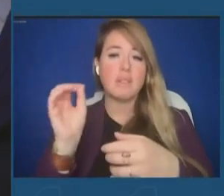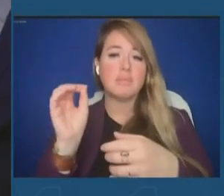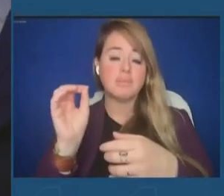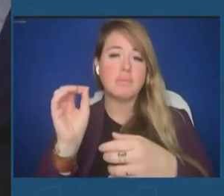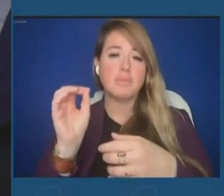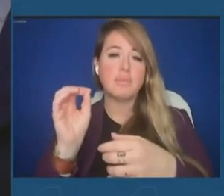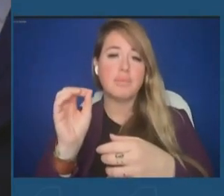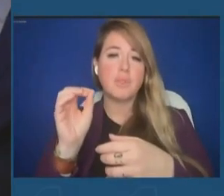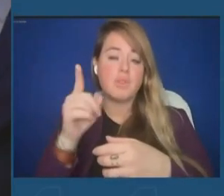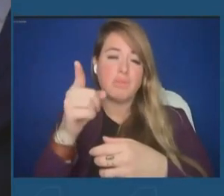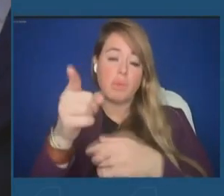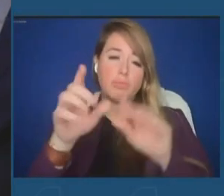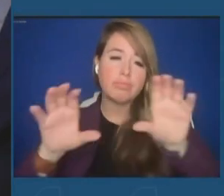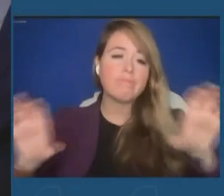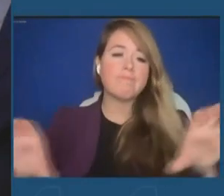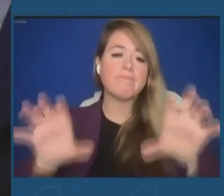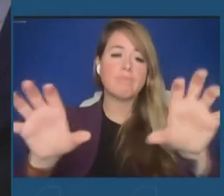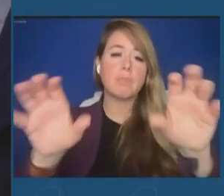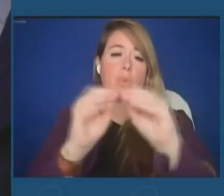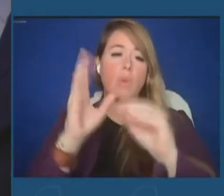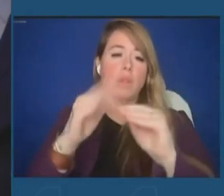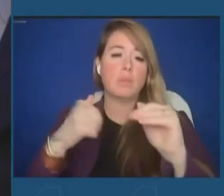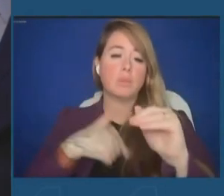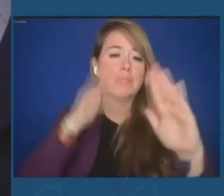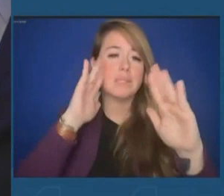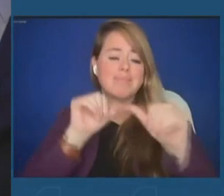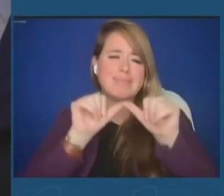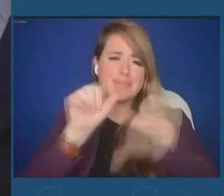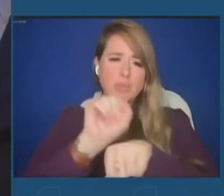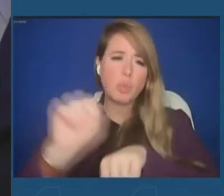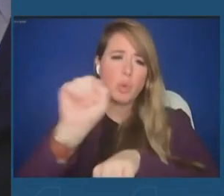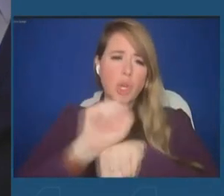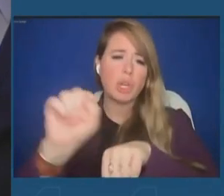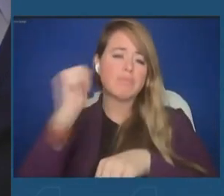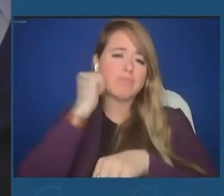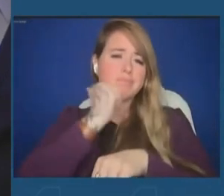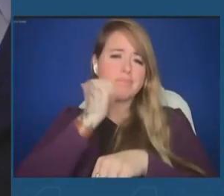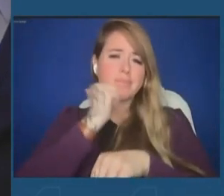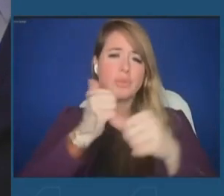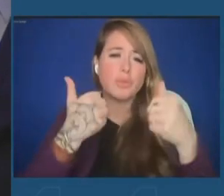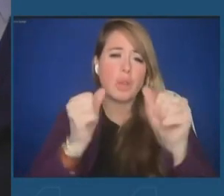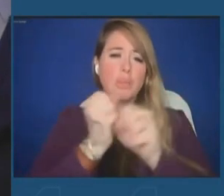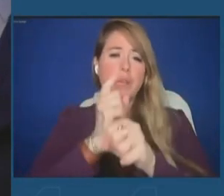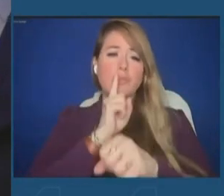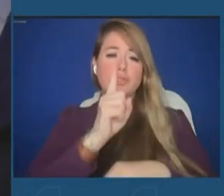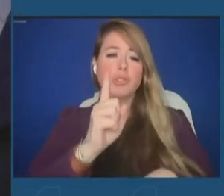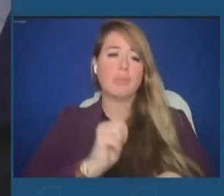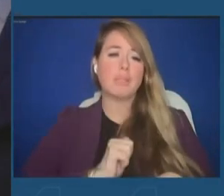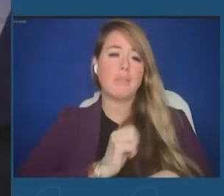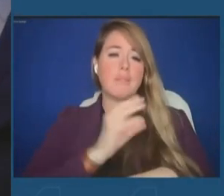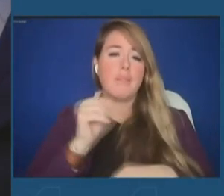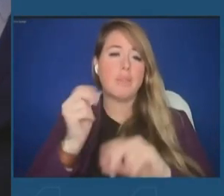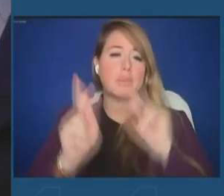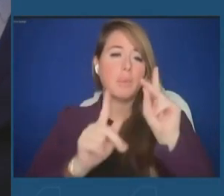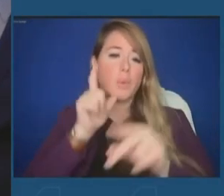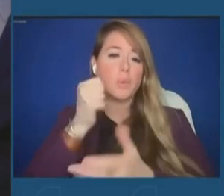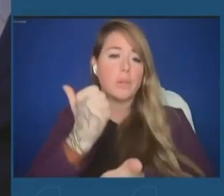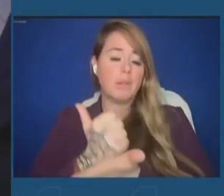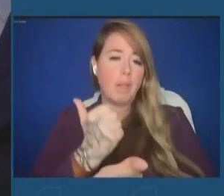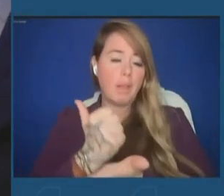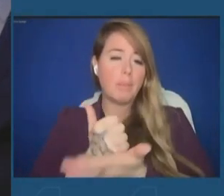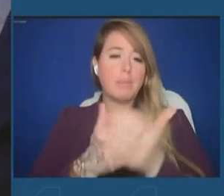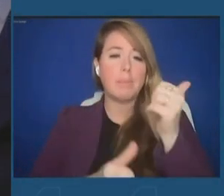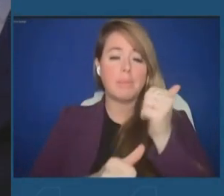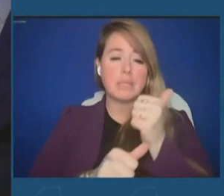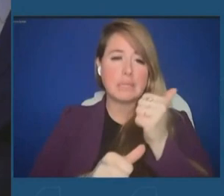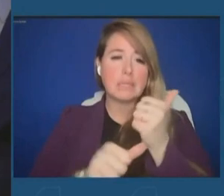went above and beyond and continued to work days on end to make sure that myself and other people needing medical assistance